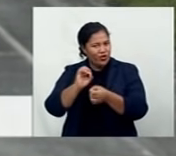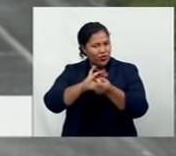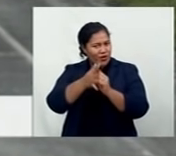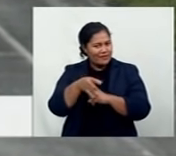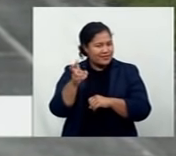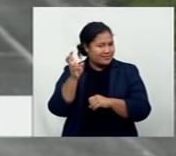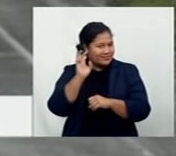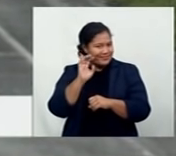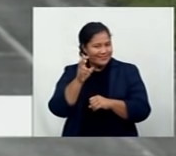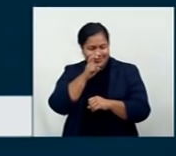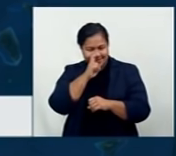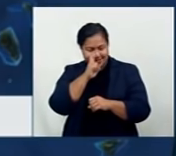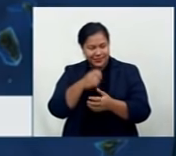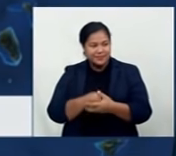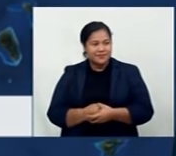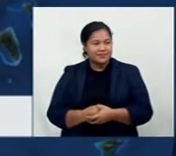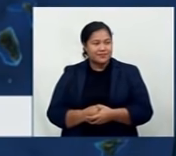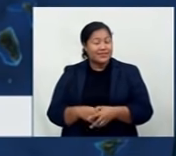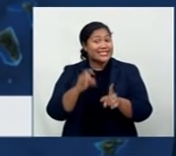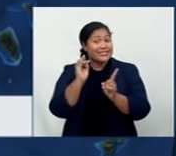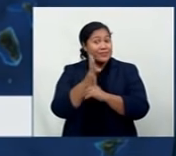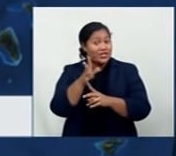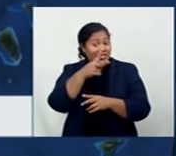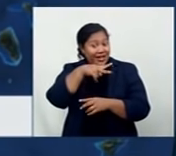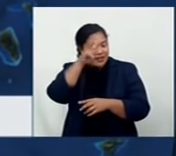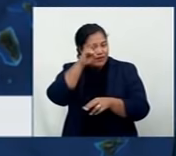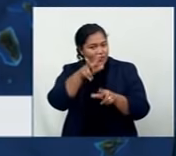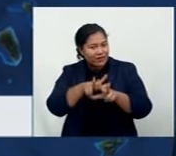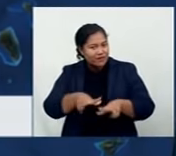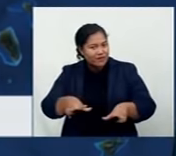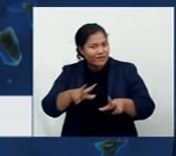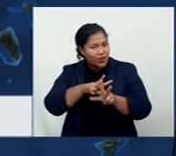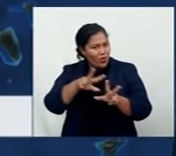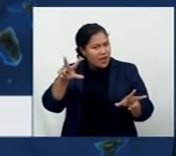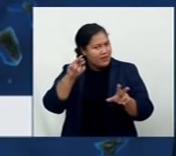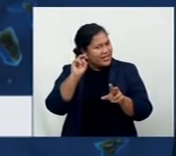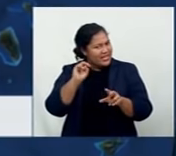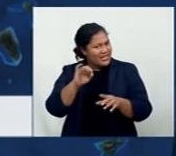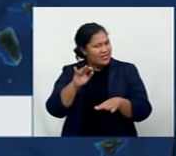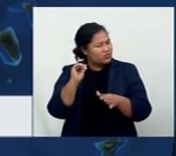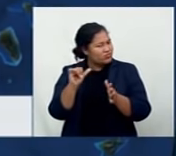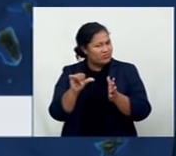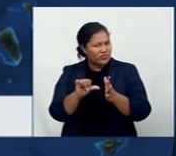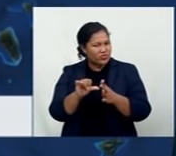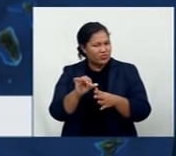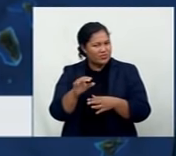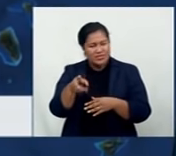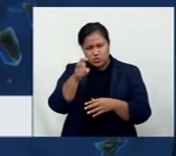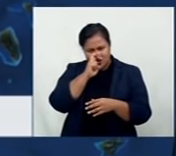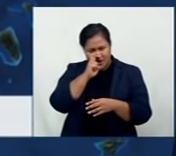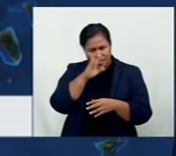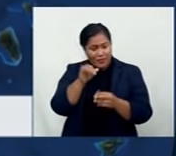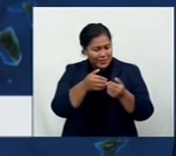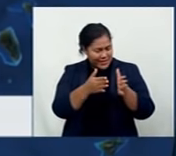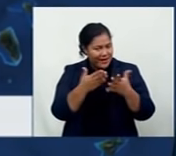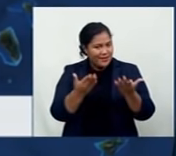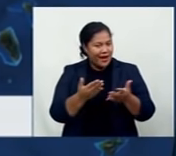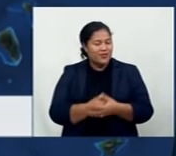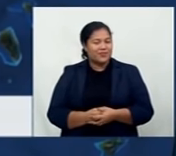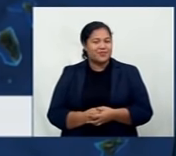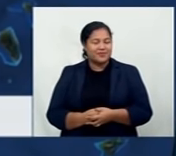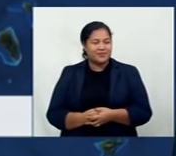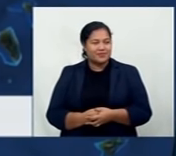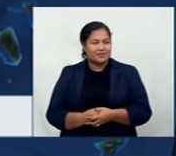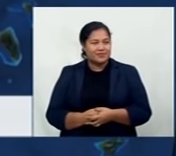restrictions. Especially Kandavu and Vanuatu, that they need to be tough from the start now and go with